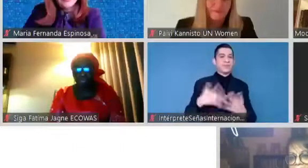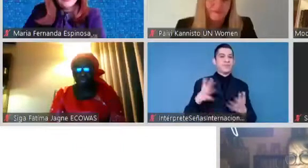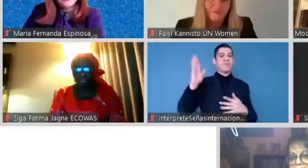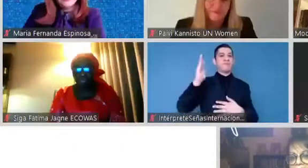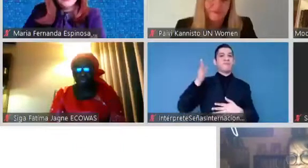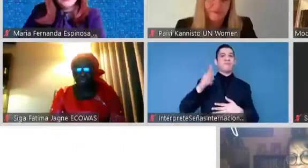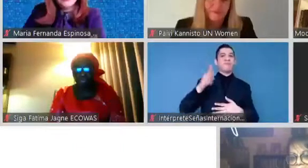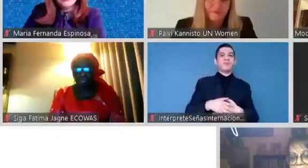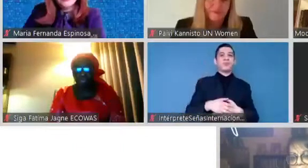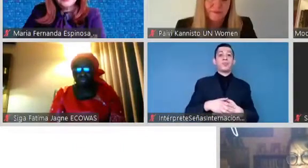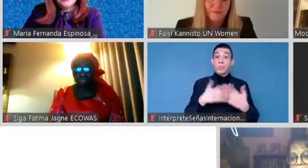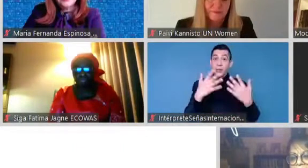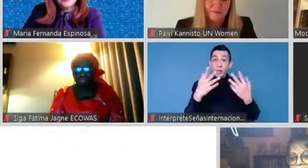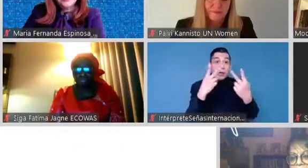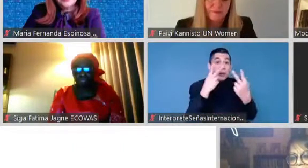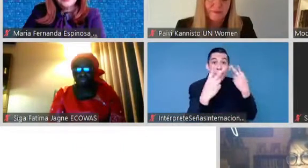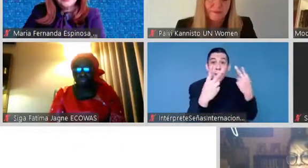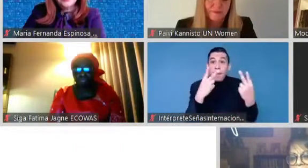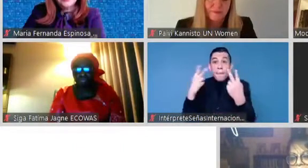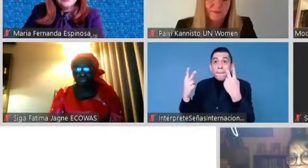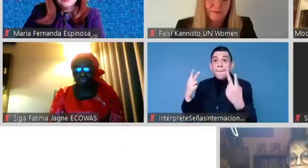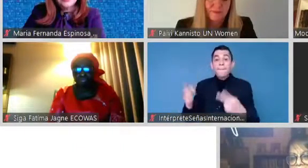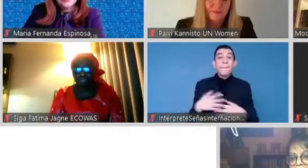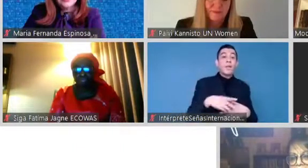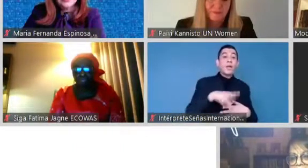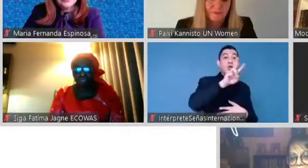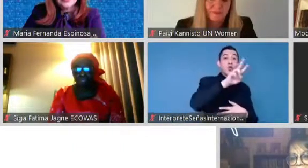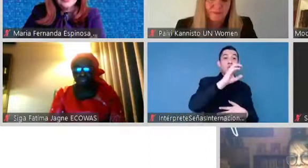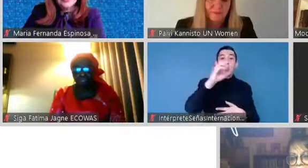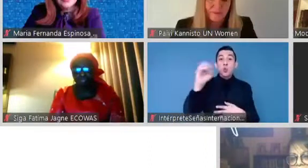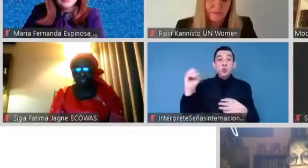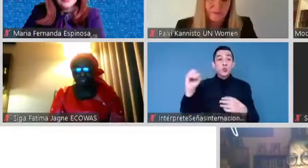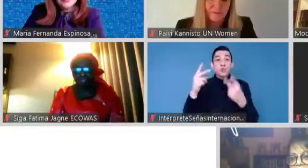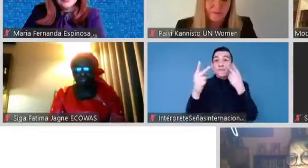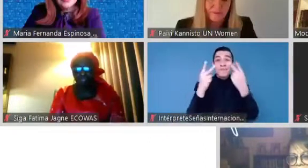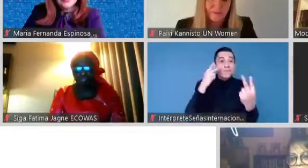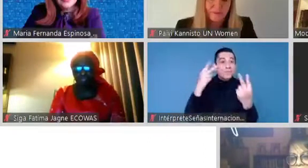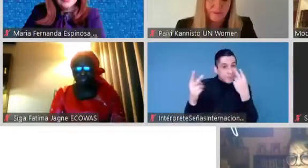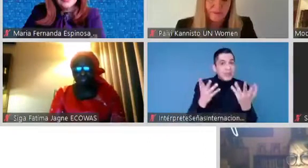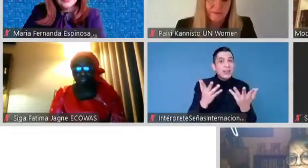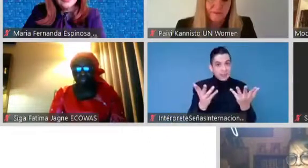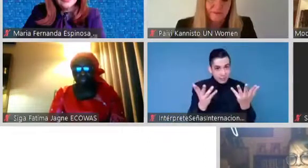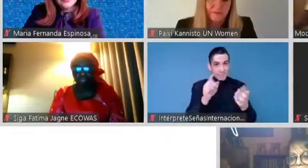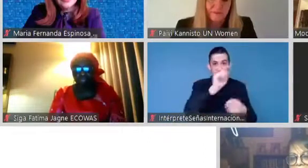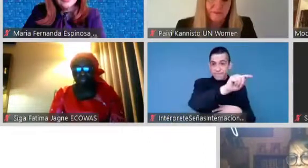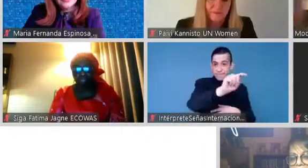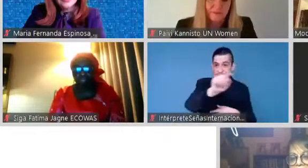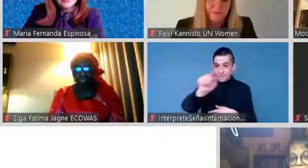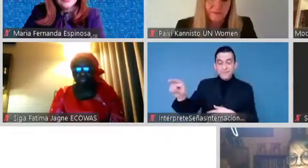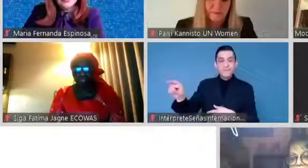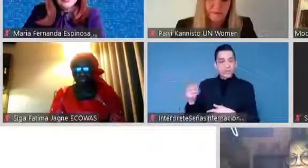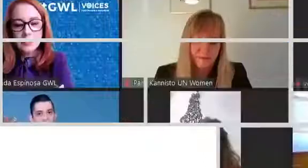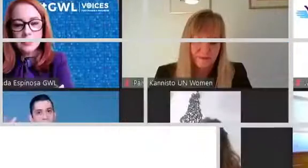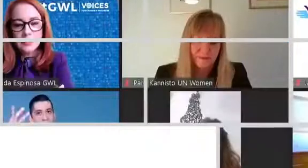And I think we actually got a number of questions also to our panels prior to opening up to the question and answers, because some of the questions